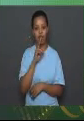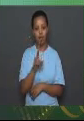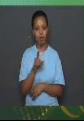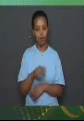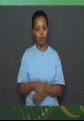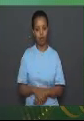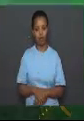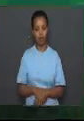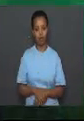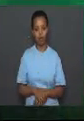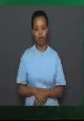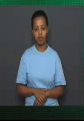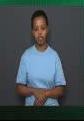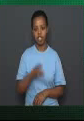answer.